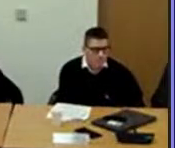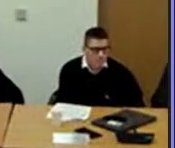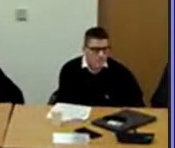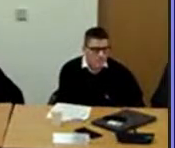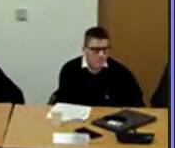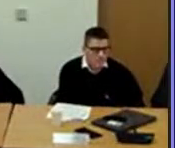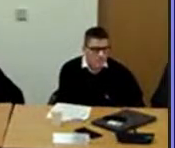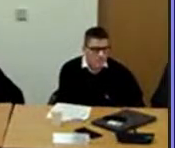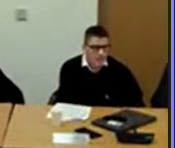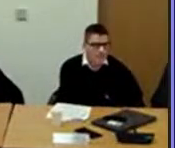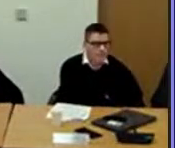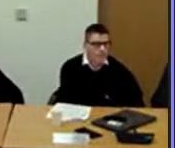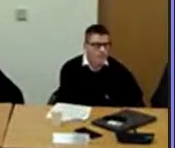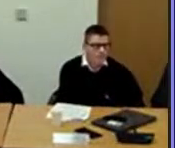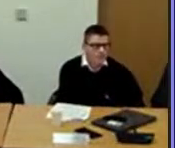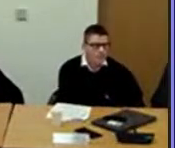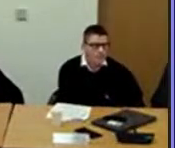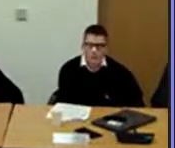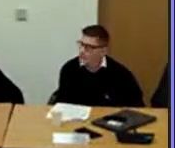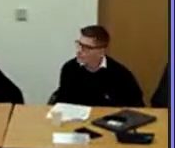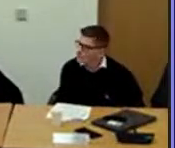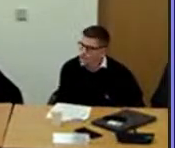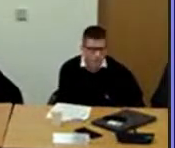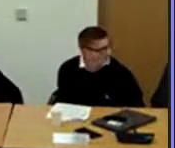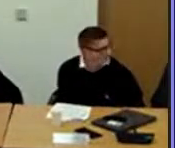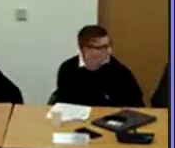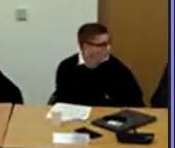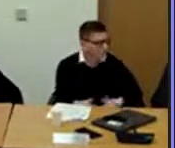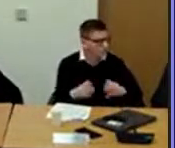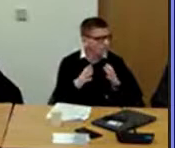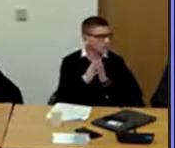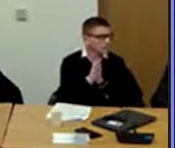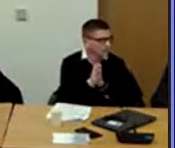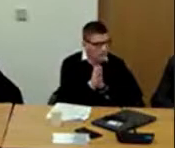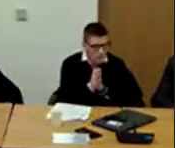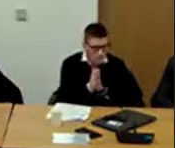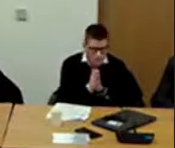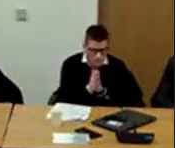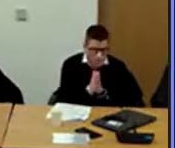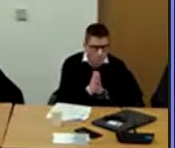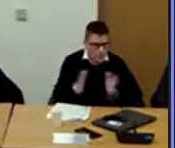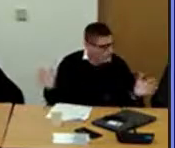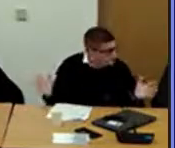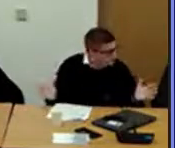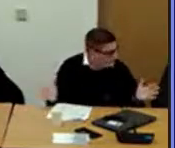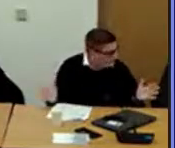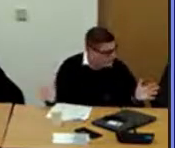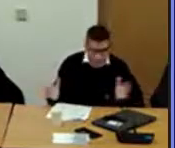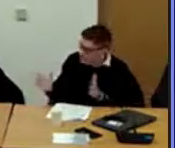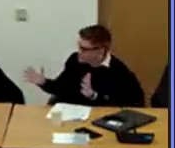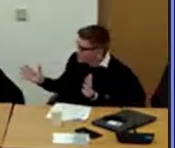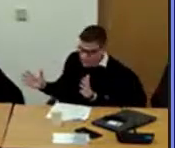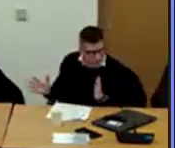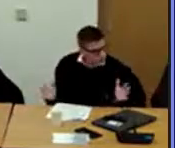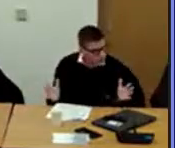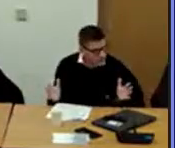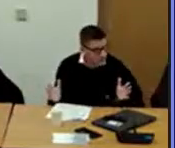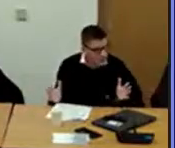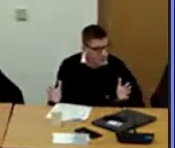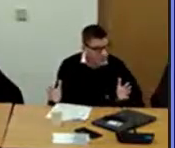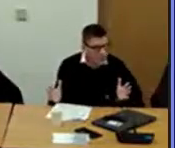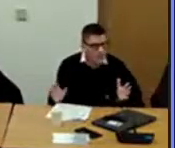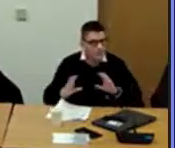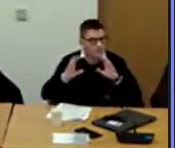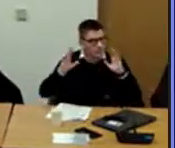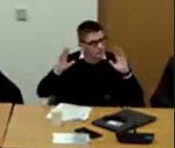part of the reason for coming here with the vision and the charter, making that public, this is our first